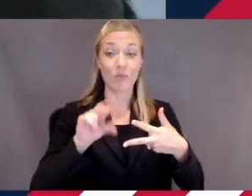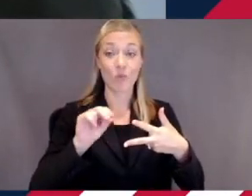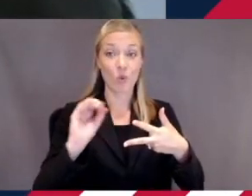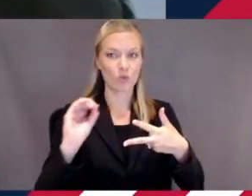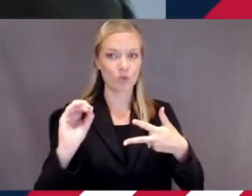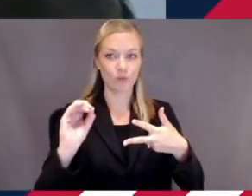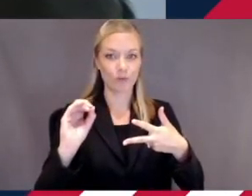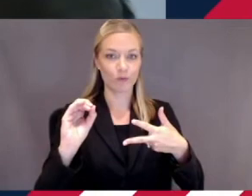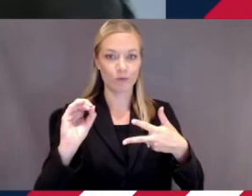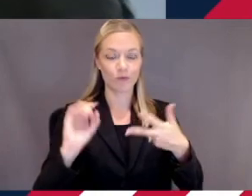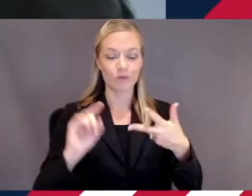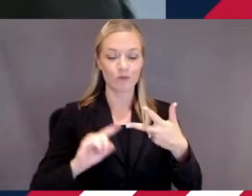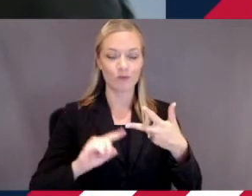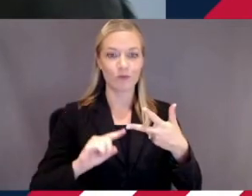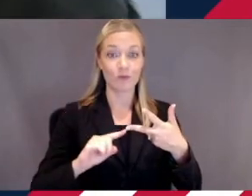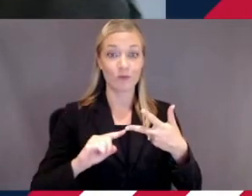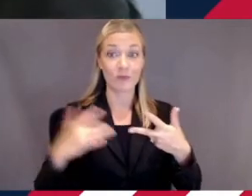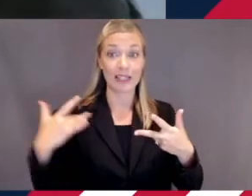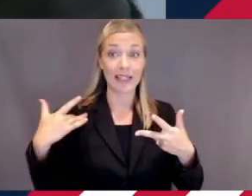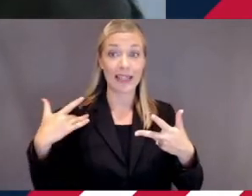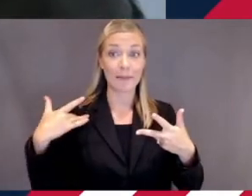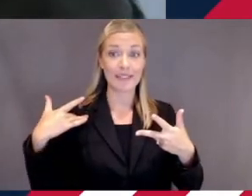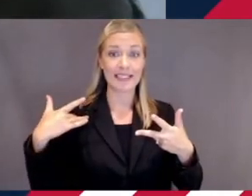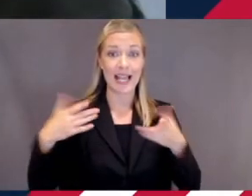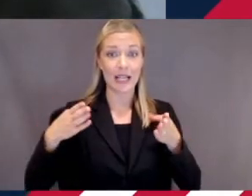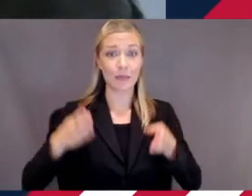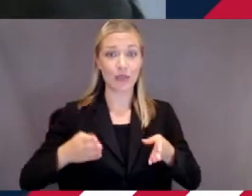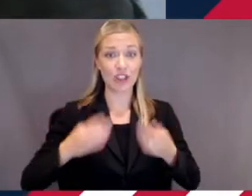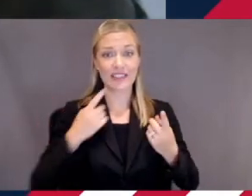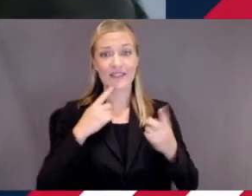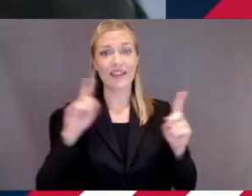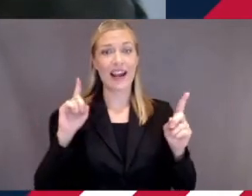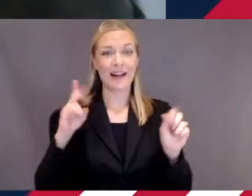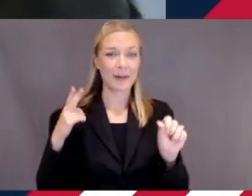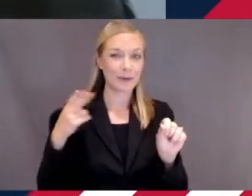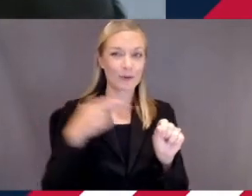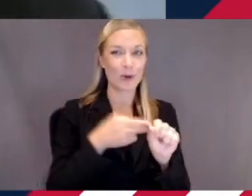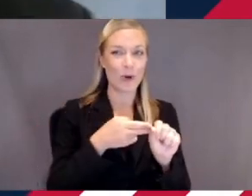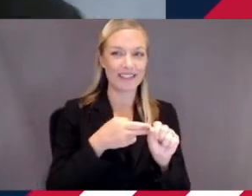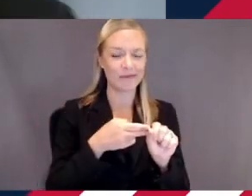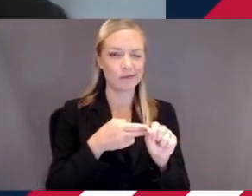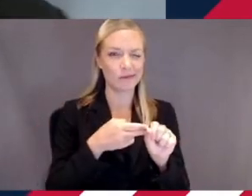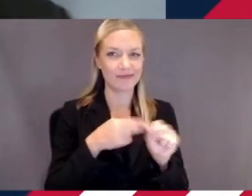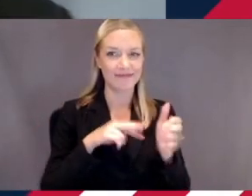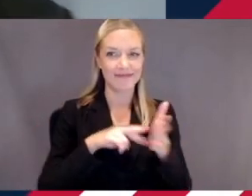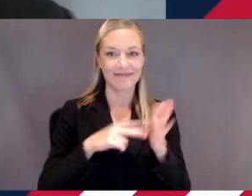abstainer has finally decided to join the majority. No abstentions.